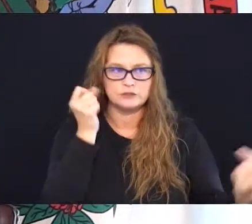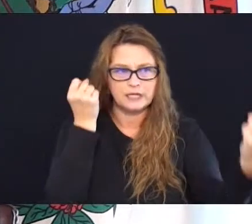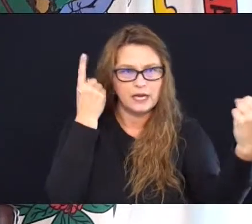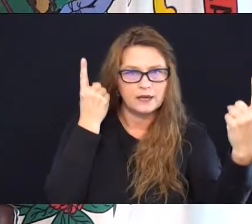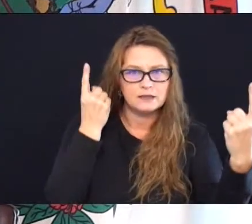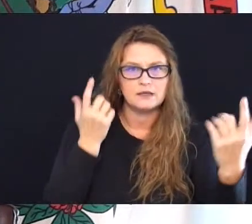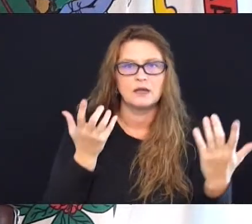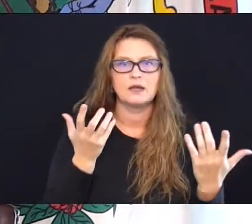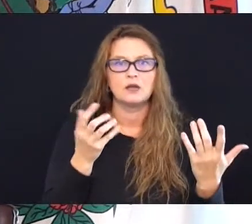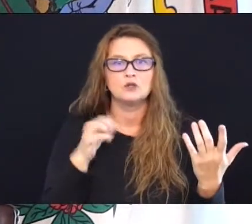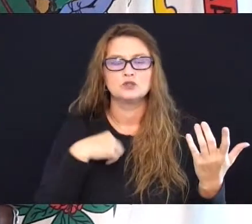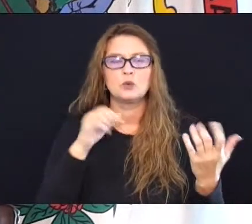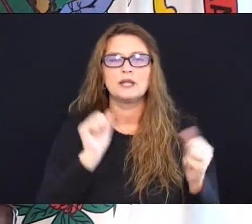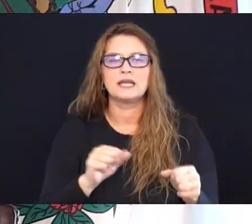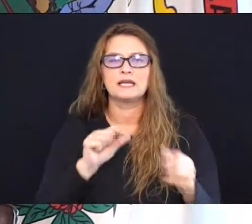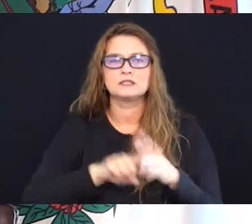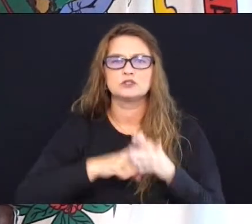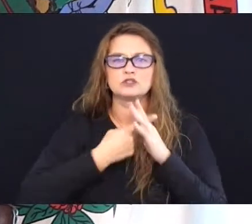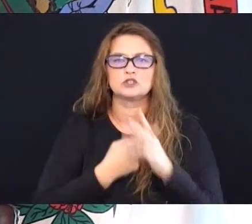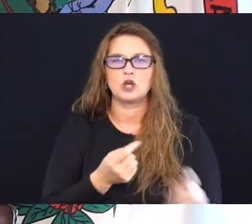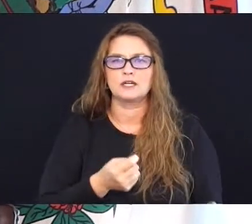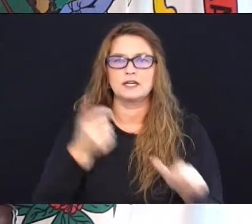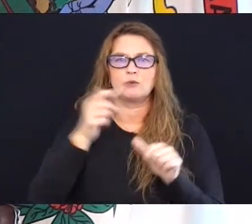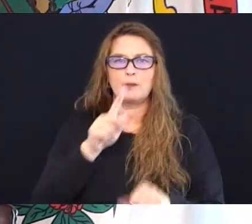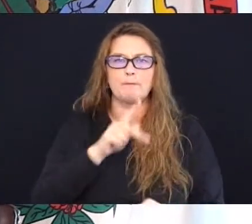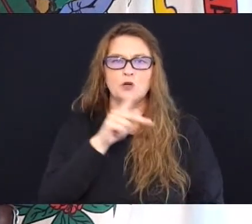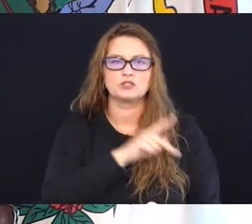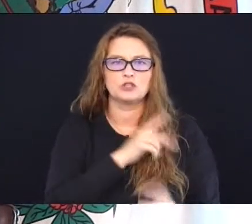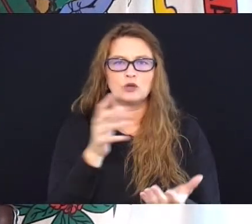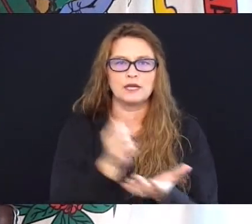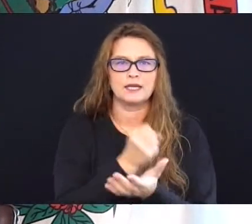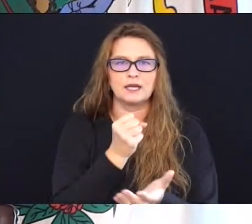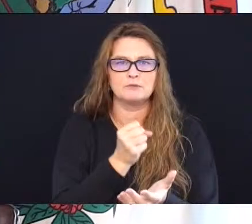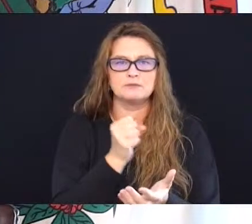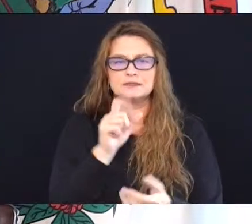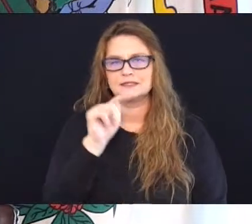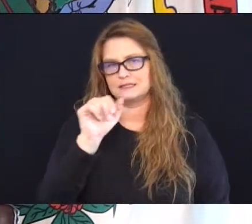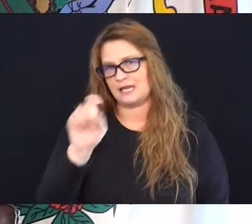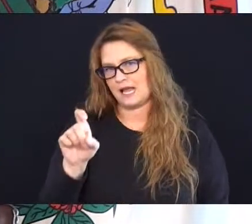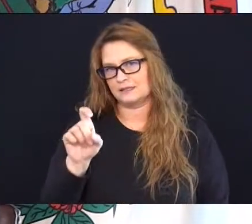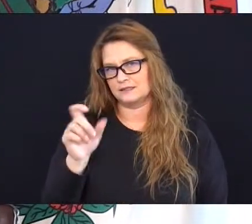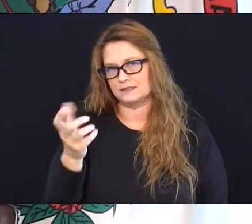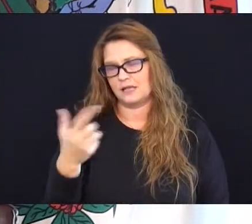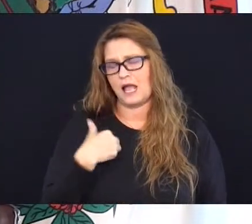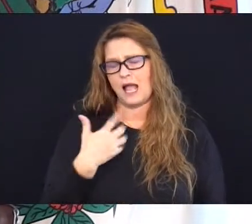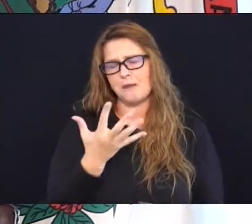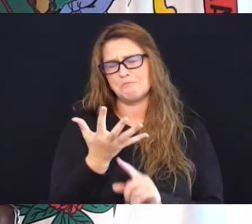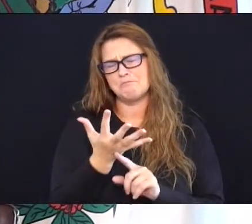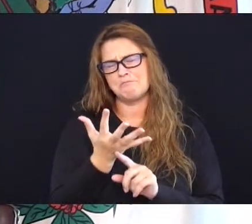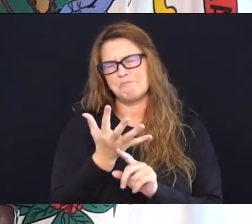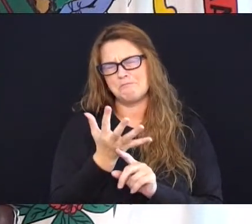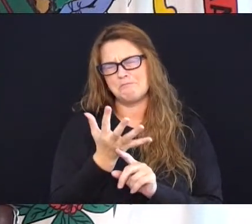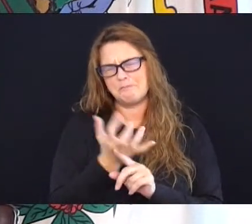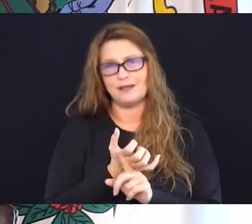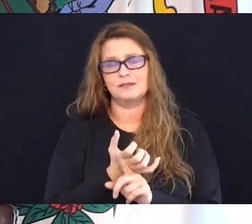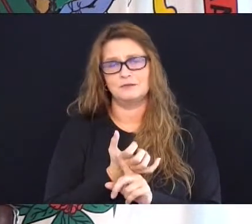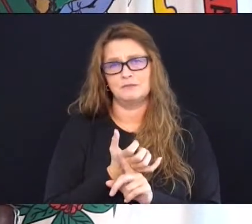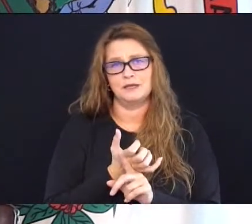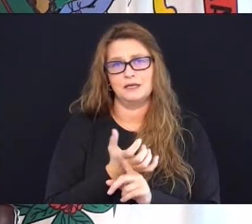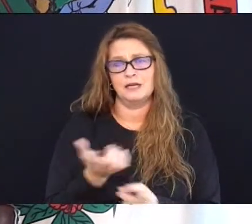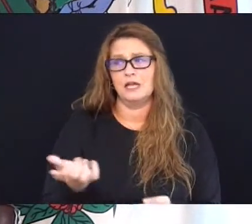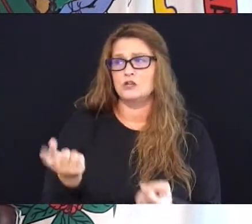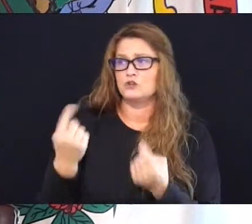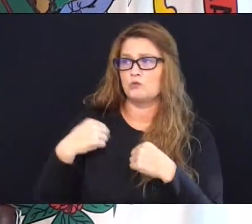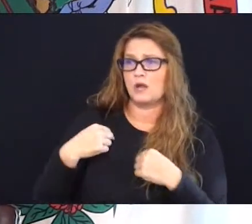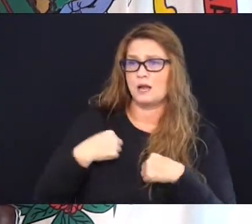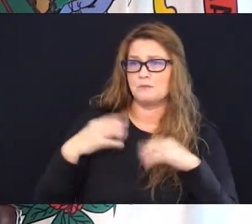near term to get rid of our personal income tax in West Virginia. I beg them to come to me and